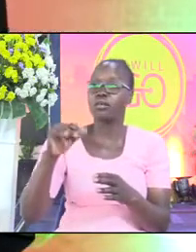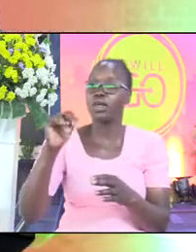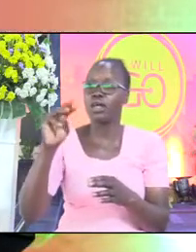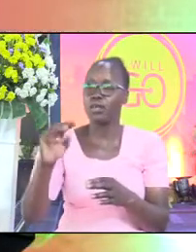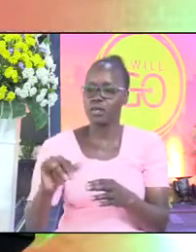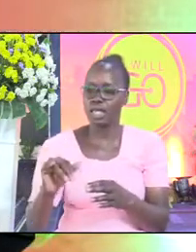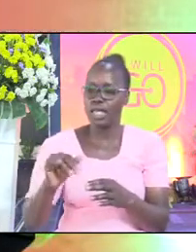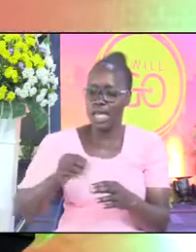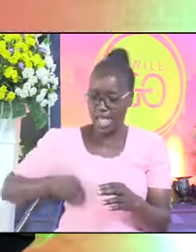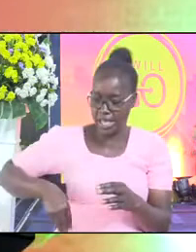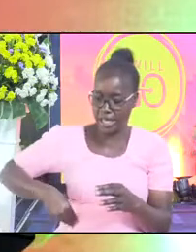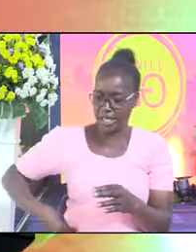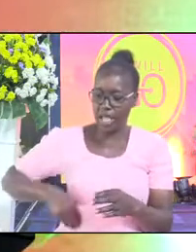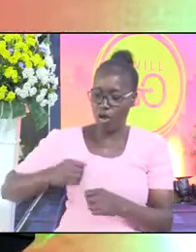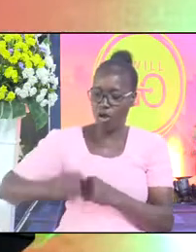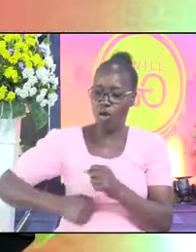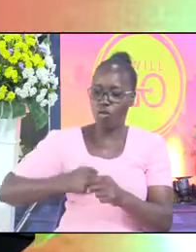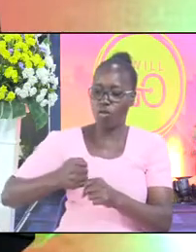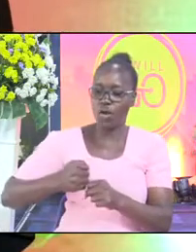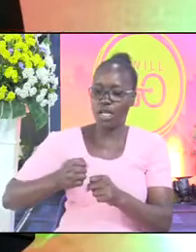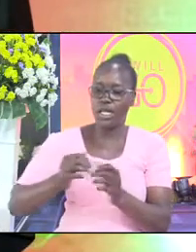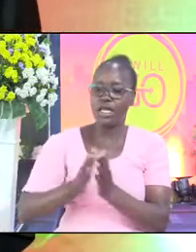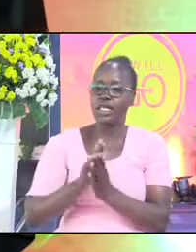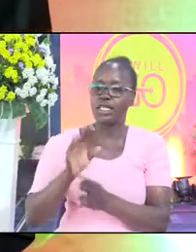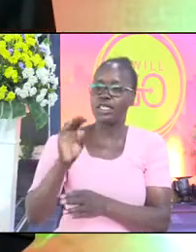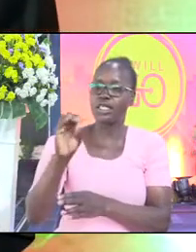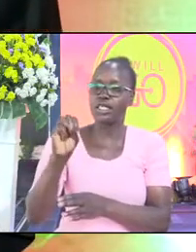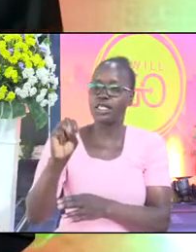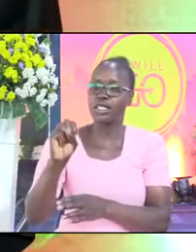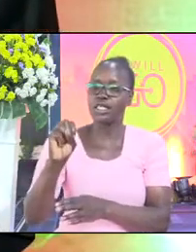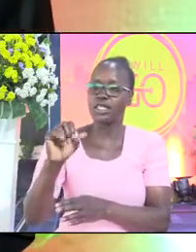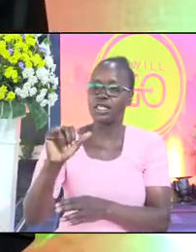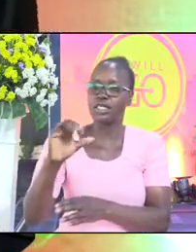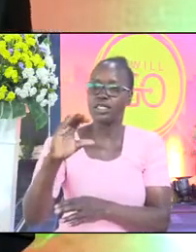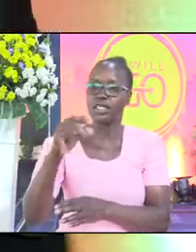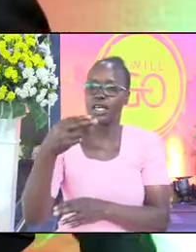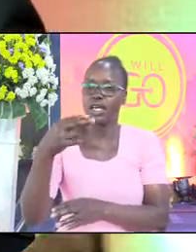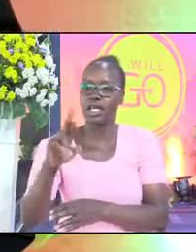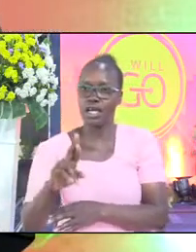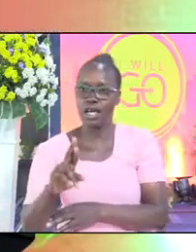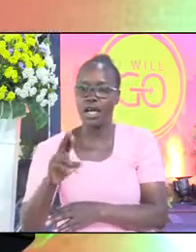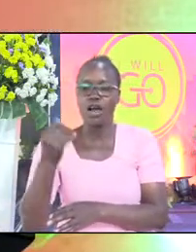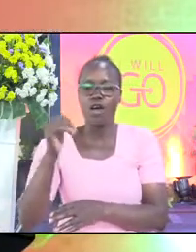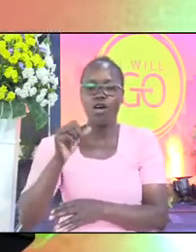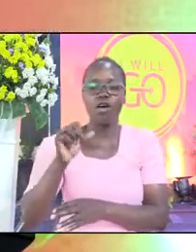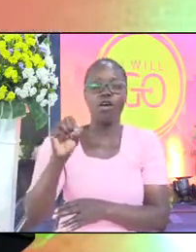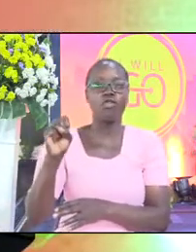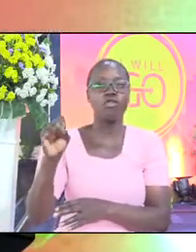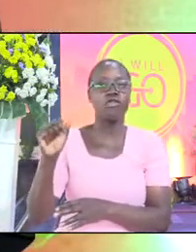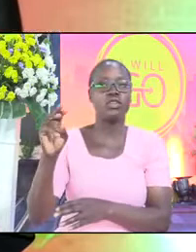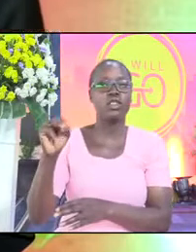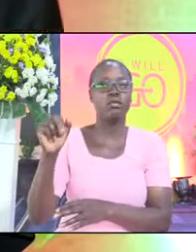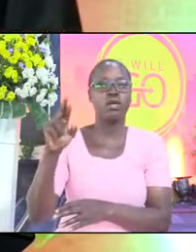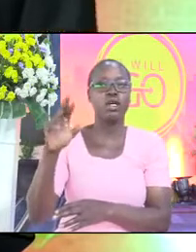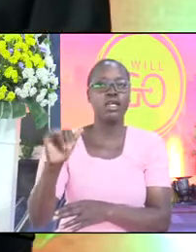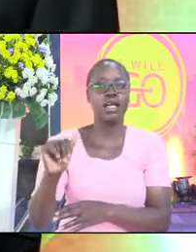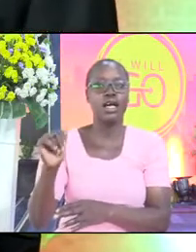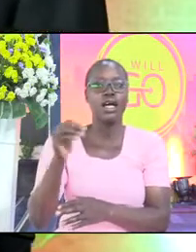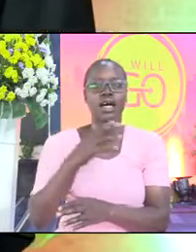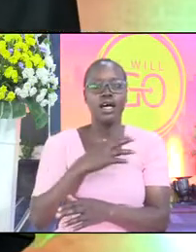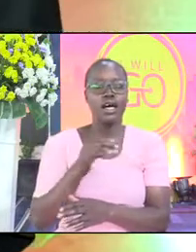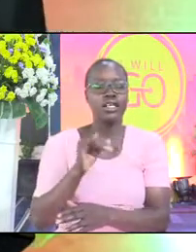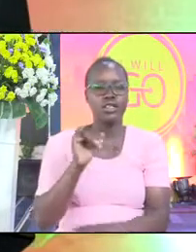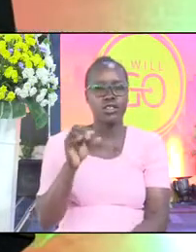Jacob's well in Sychar of Samaria enjoys a very prominent